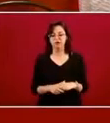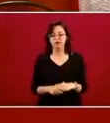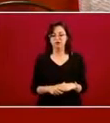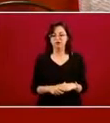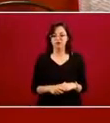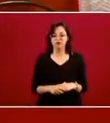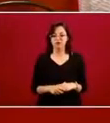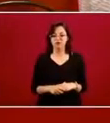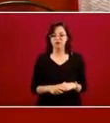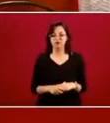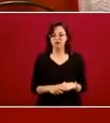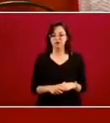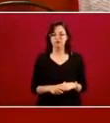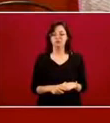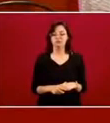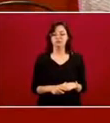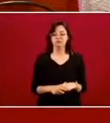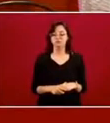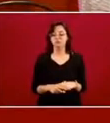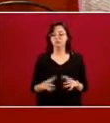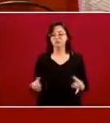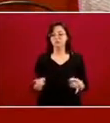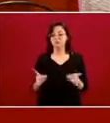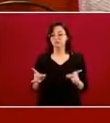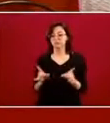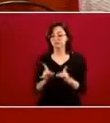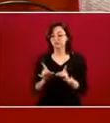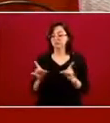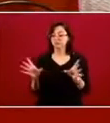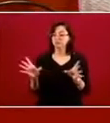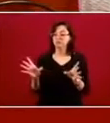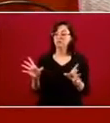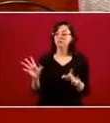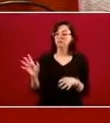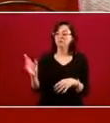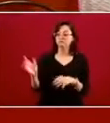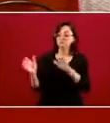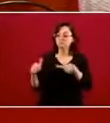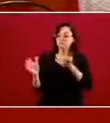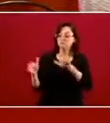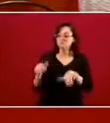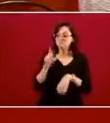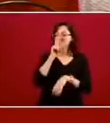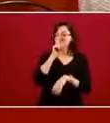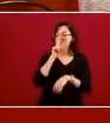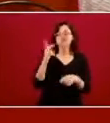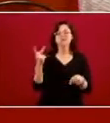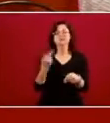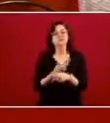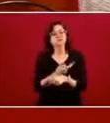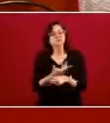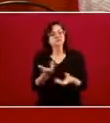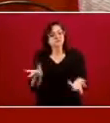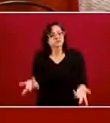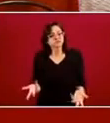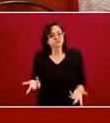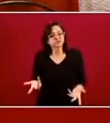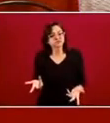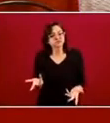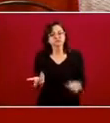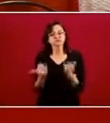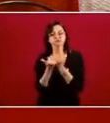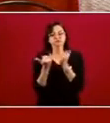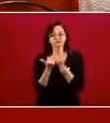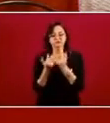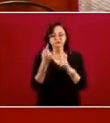strategy? Do you have a set time frame? And if you didn't reach the goals within the time frame that you set for yourselves, what would